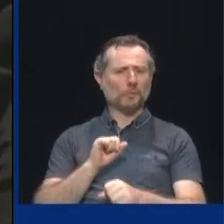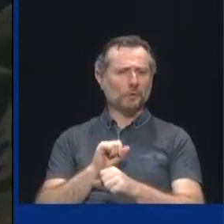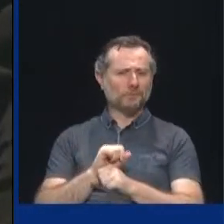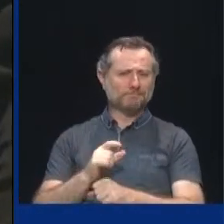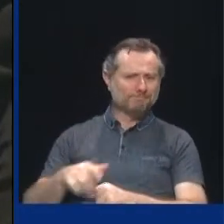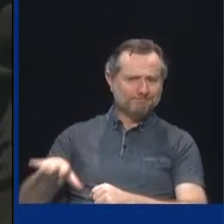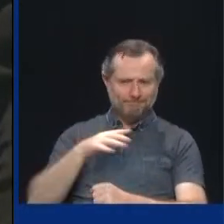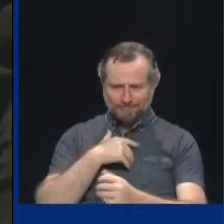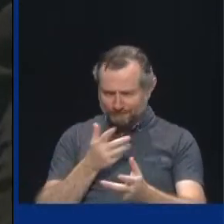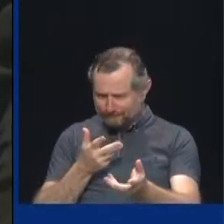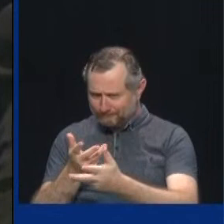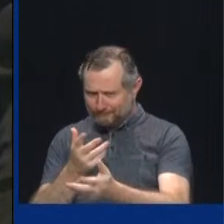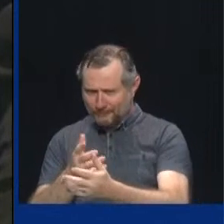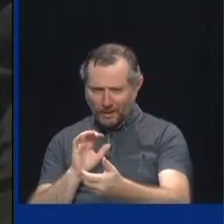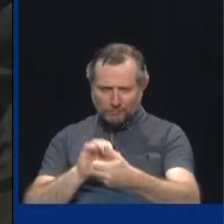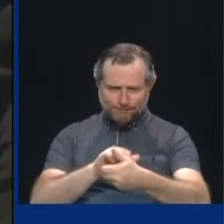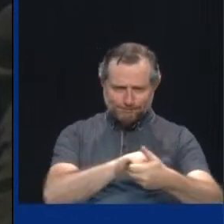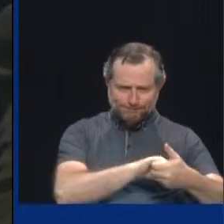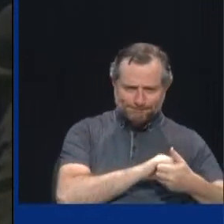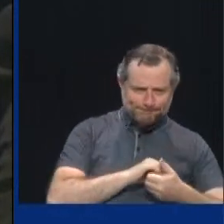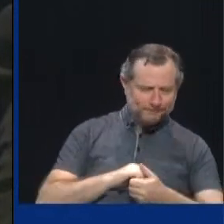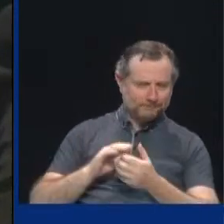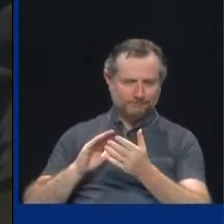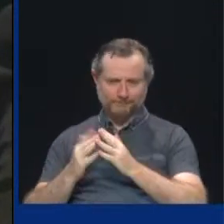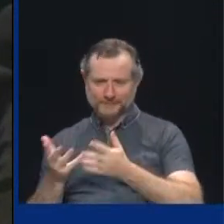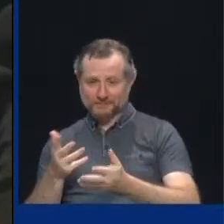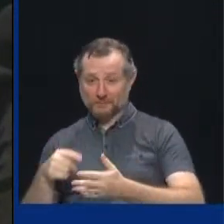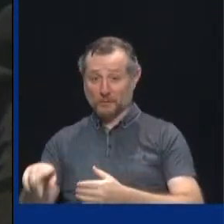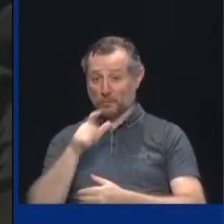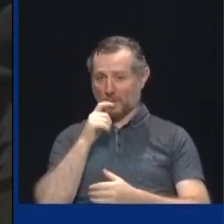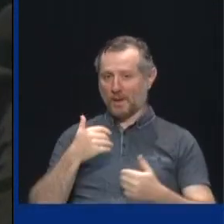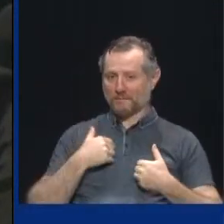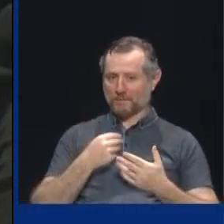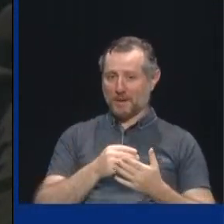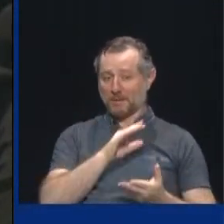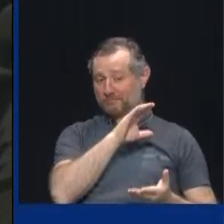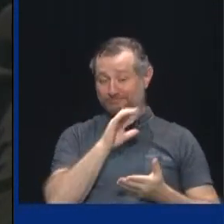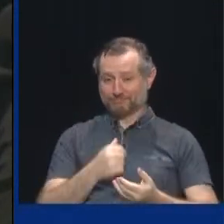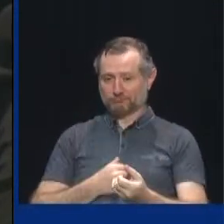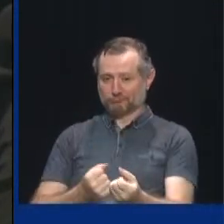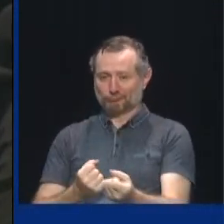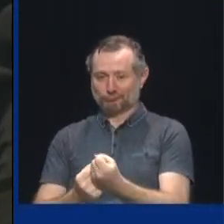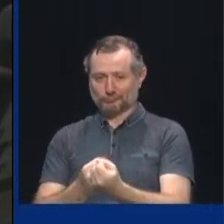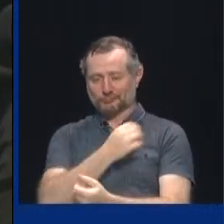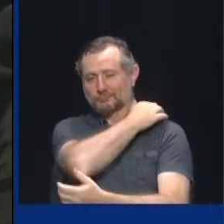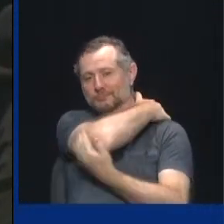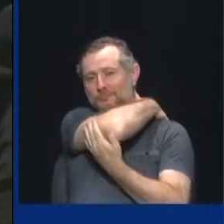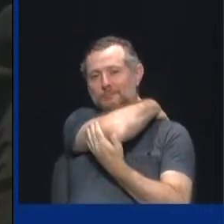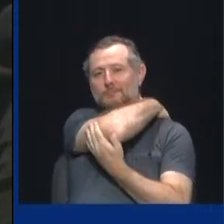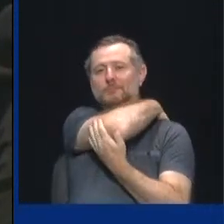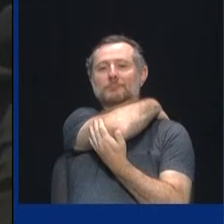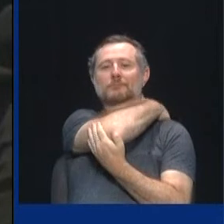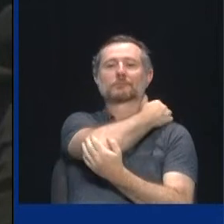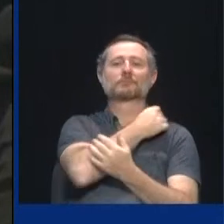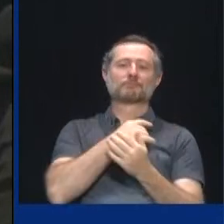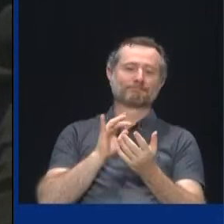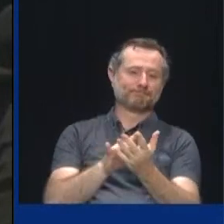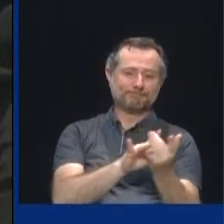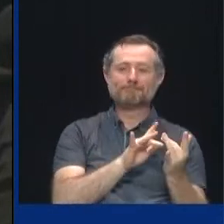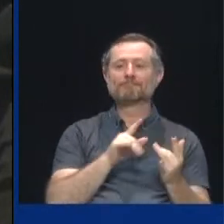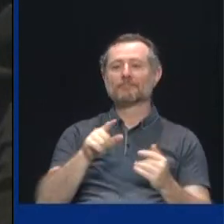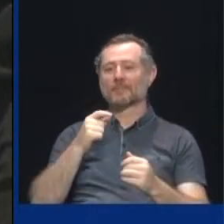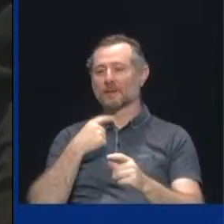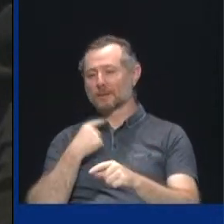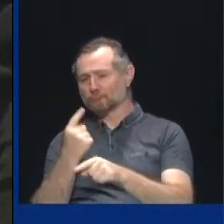of our communities are going to have the financial support that they need to reach people with the most accurate and up-to-date information and